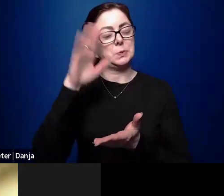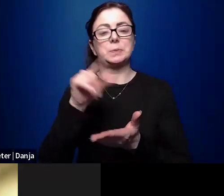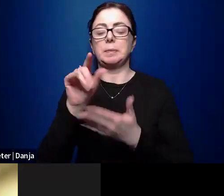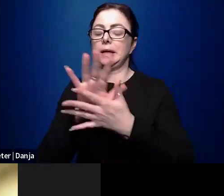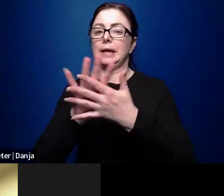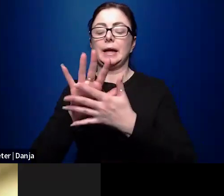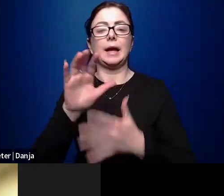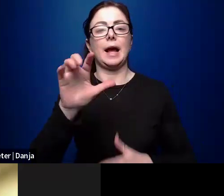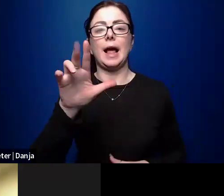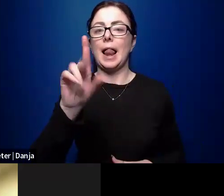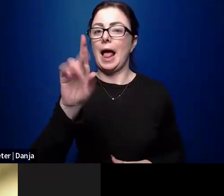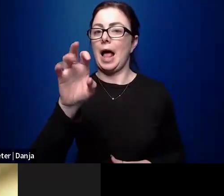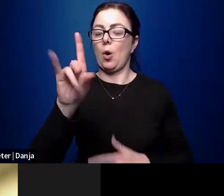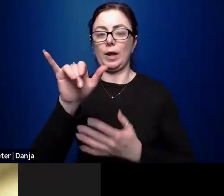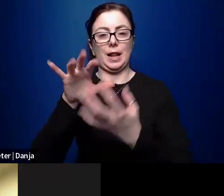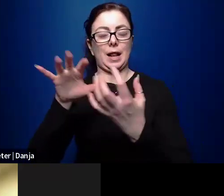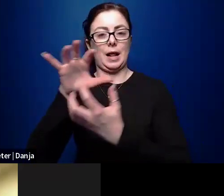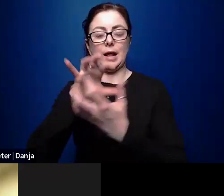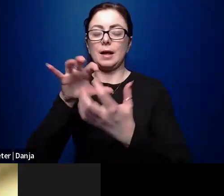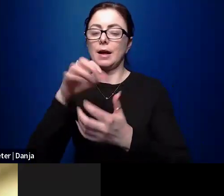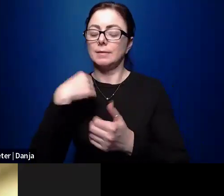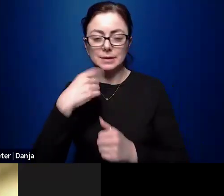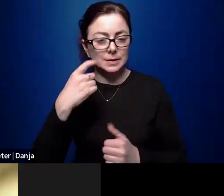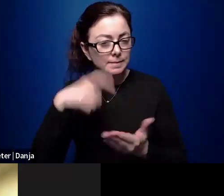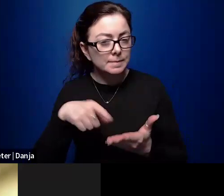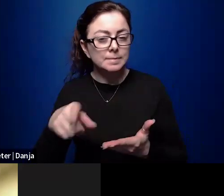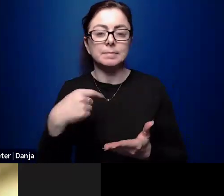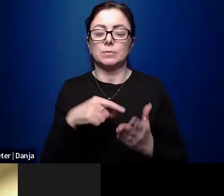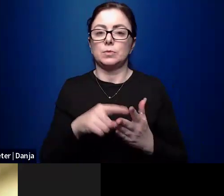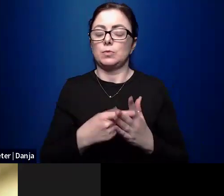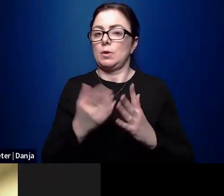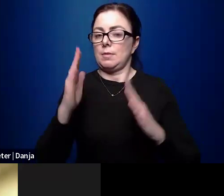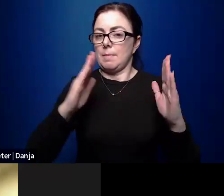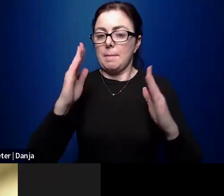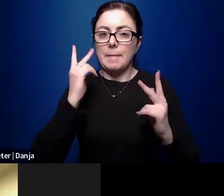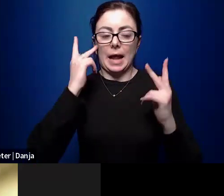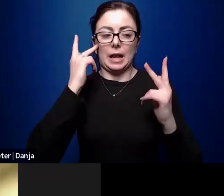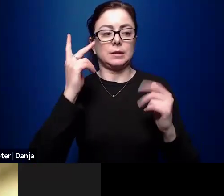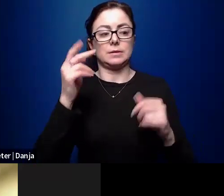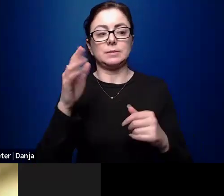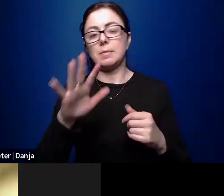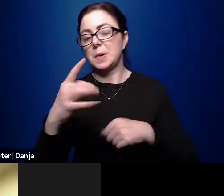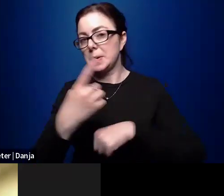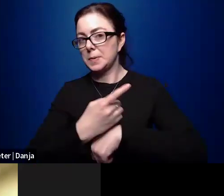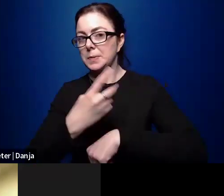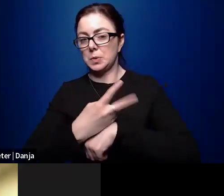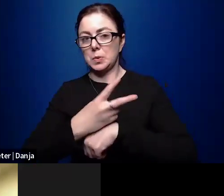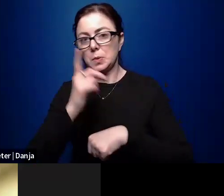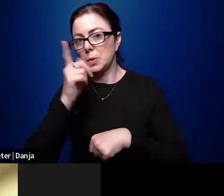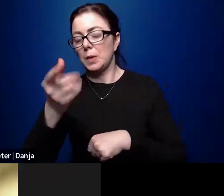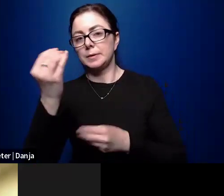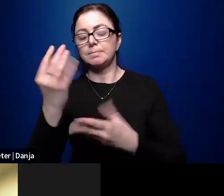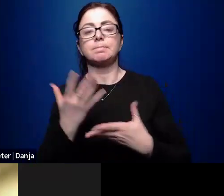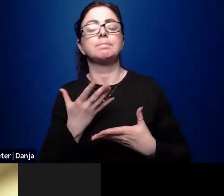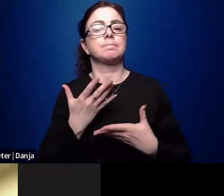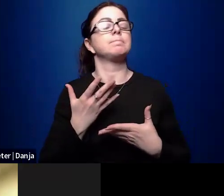something and immediately started to panic. It would take a day or two until we heard the news, your baby is blind for